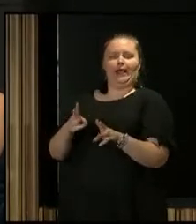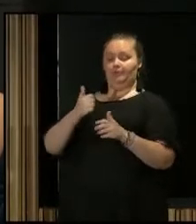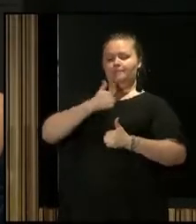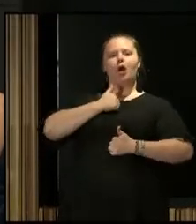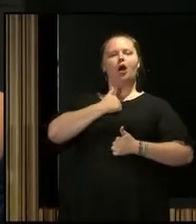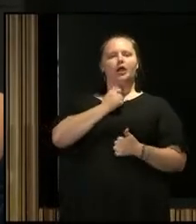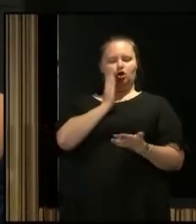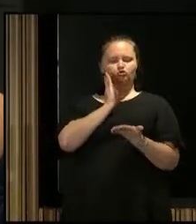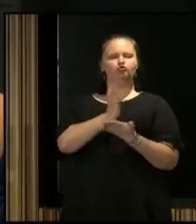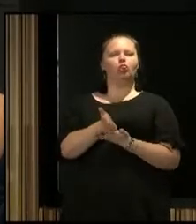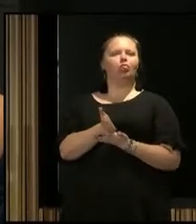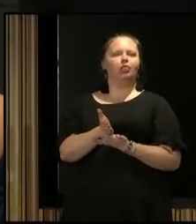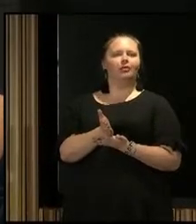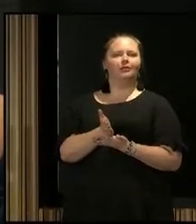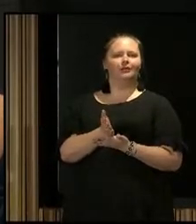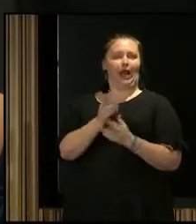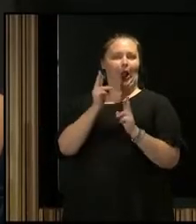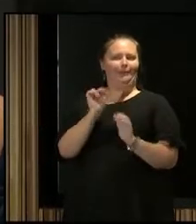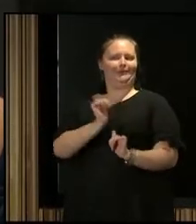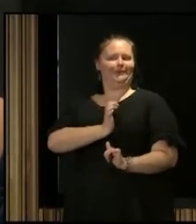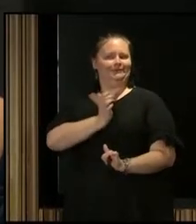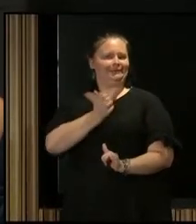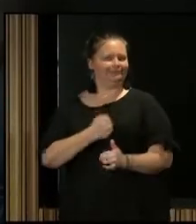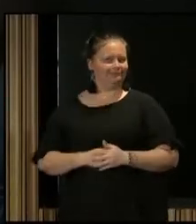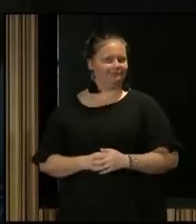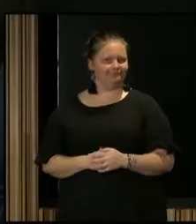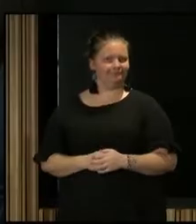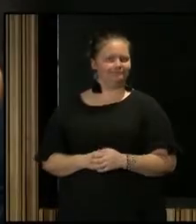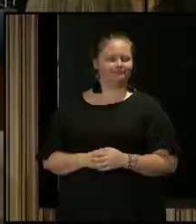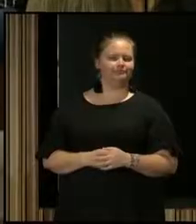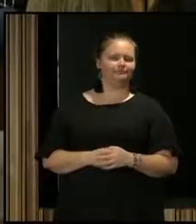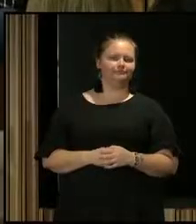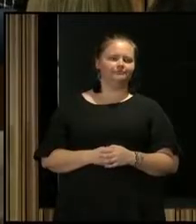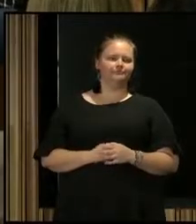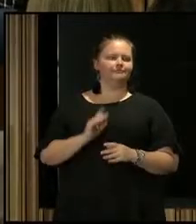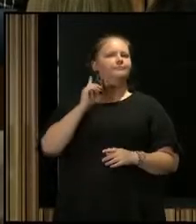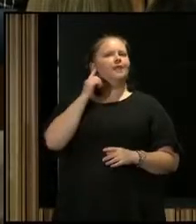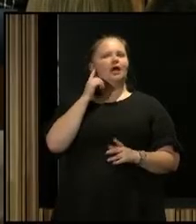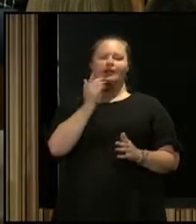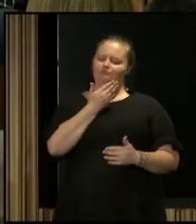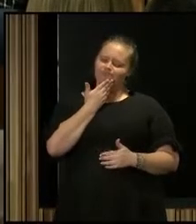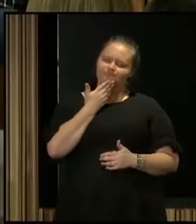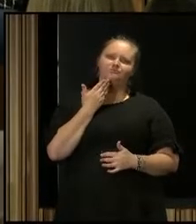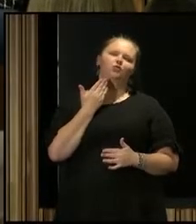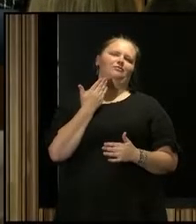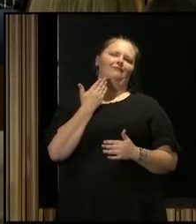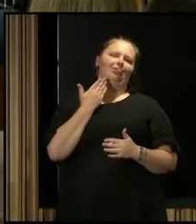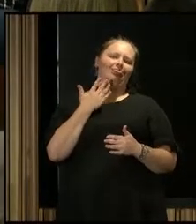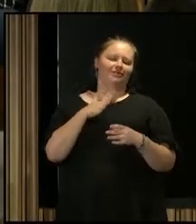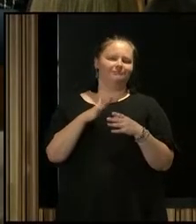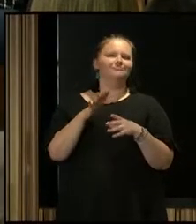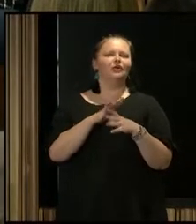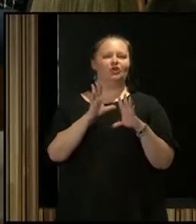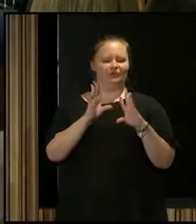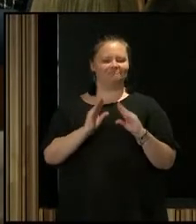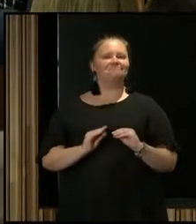me, and I hope you're interested. Yeah. I think that is just a beautiful place to finish,